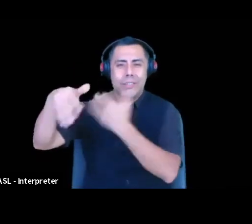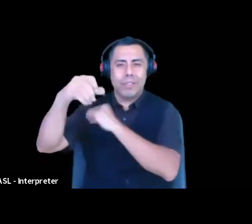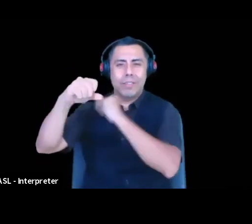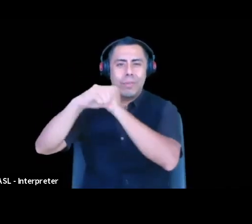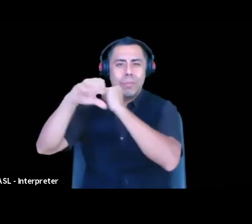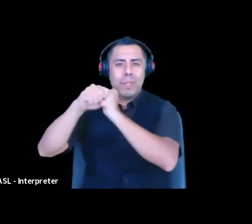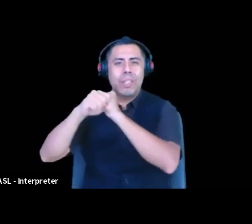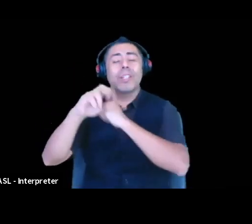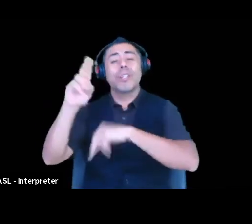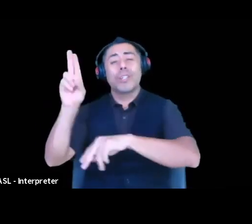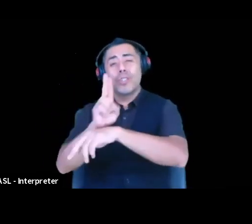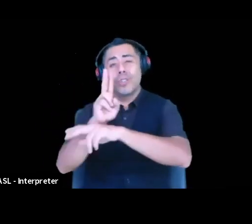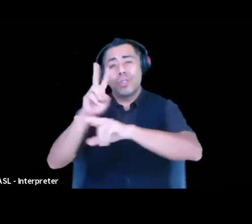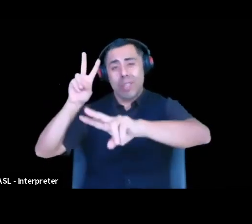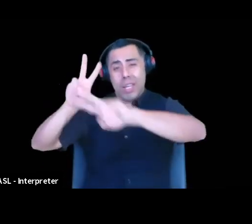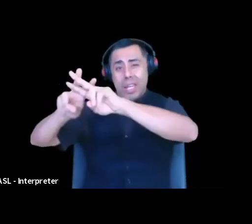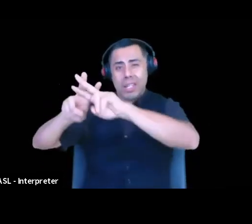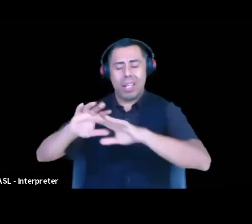#HowWeMoveForward.